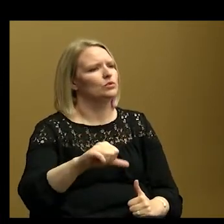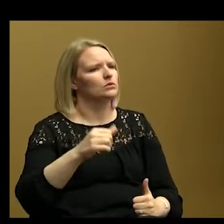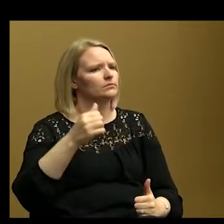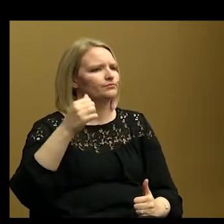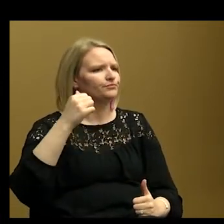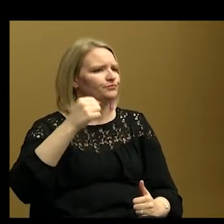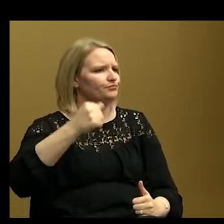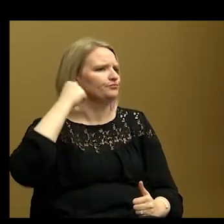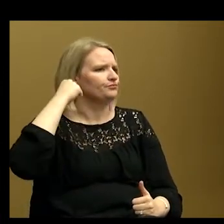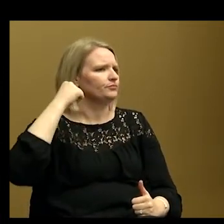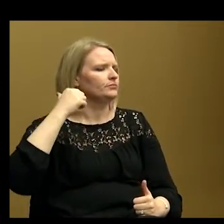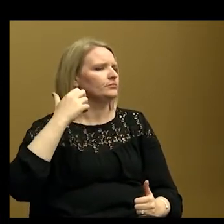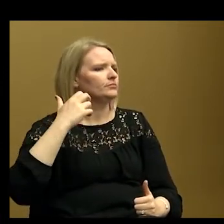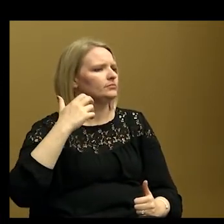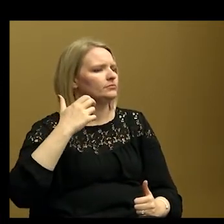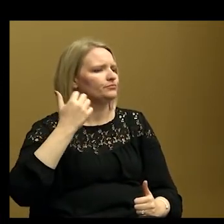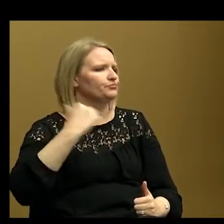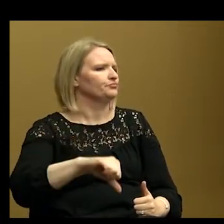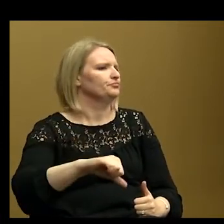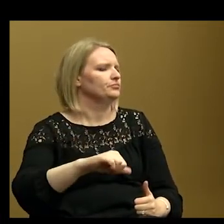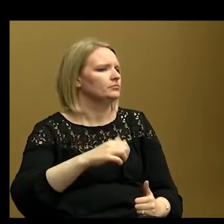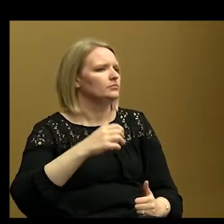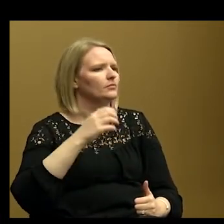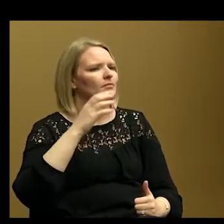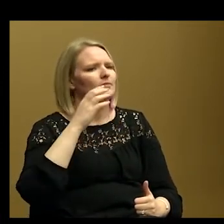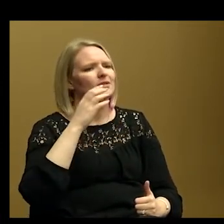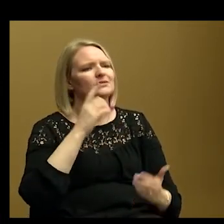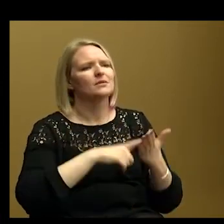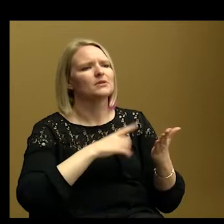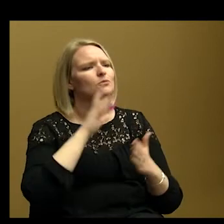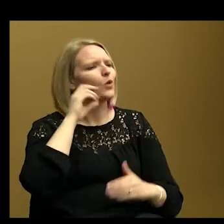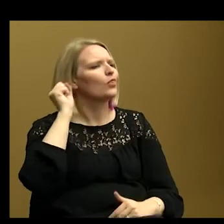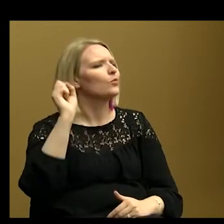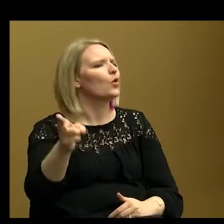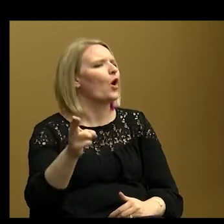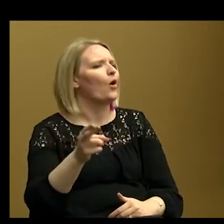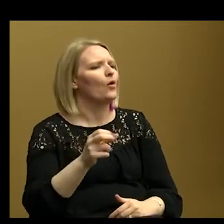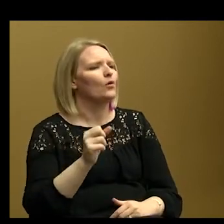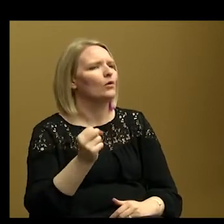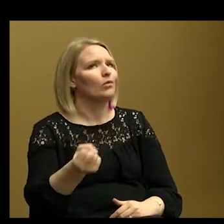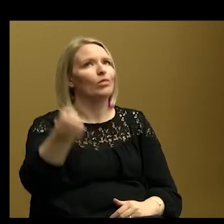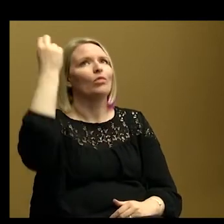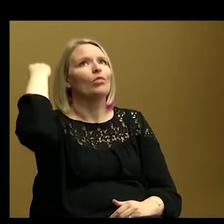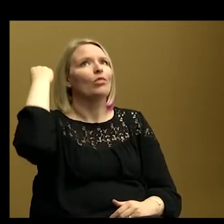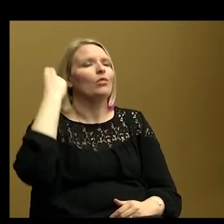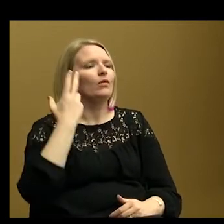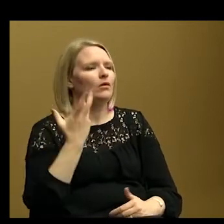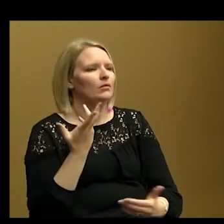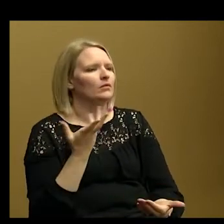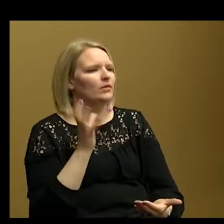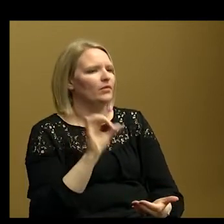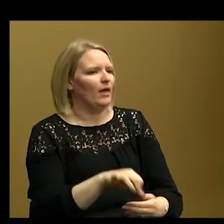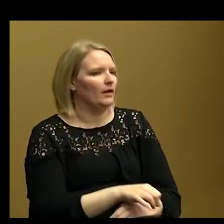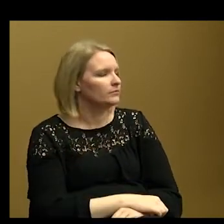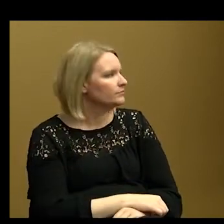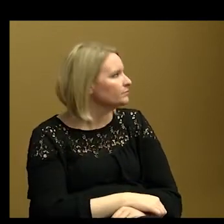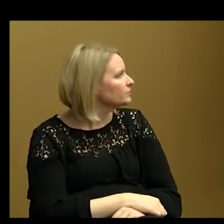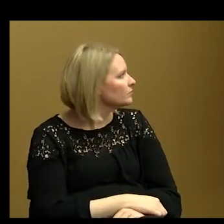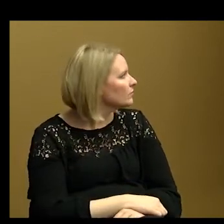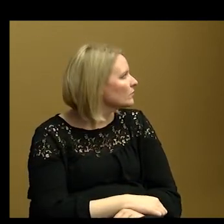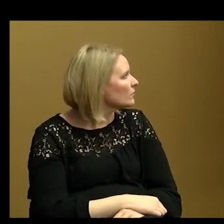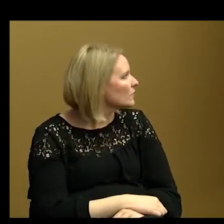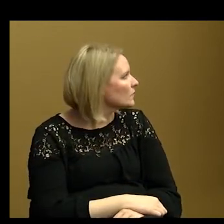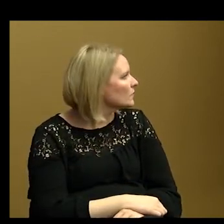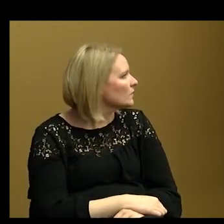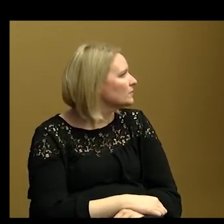those kids that will, just throw it or pitch it behind them or different things like that.